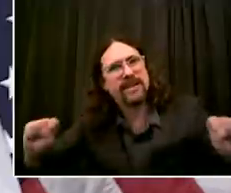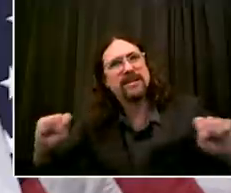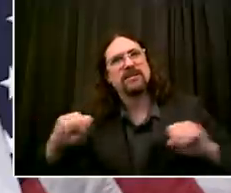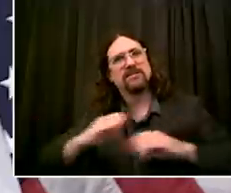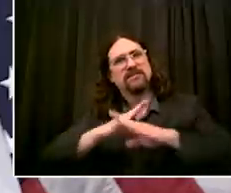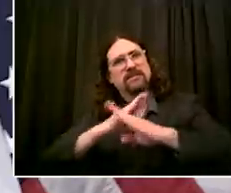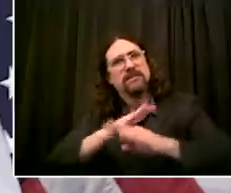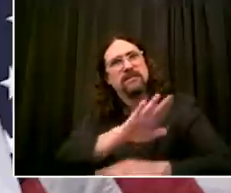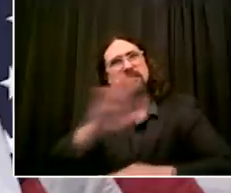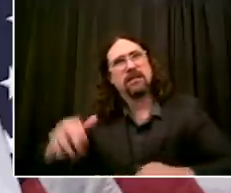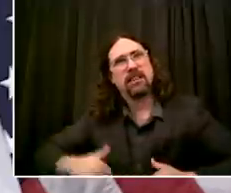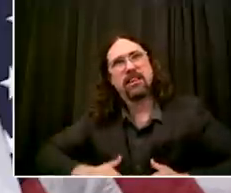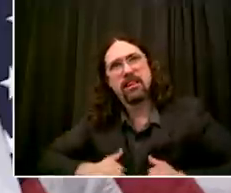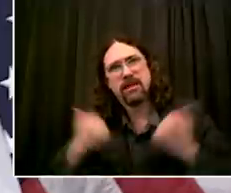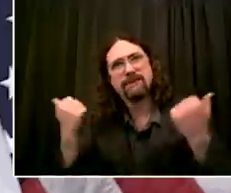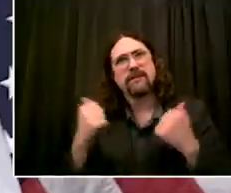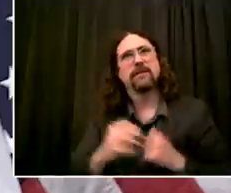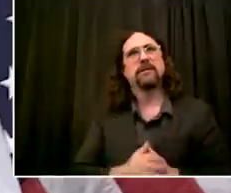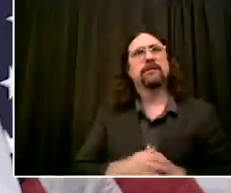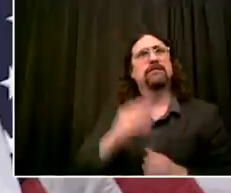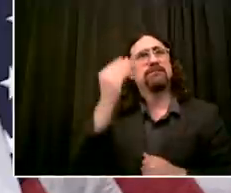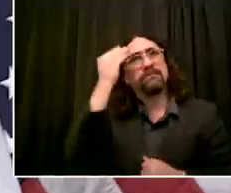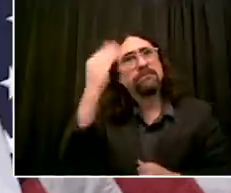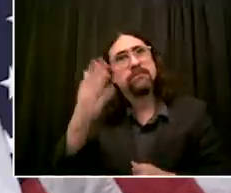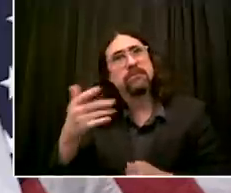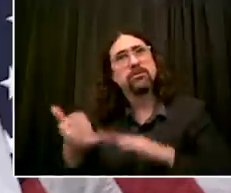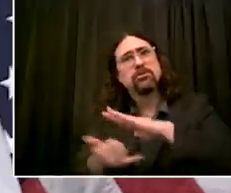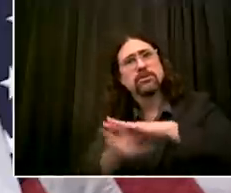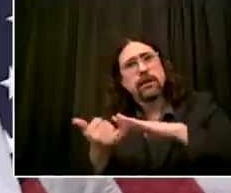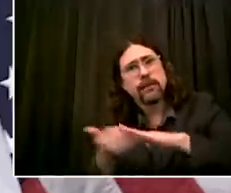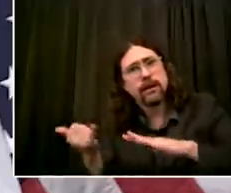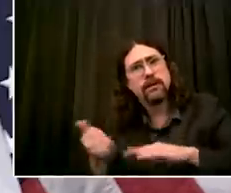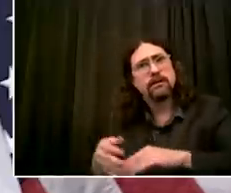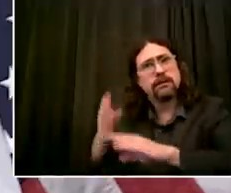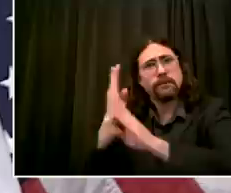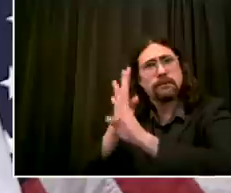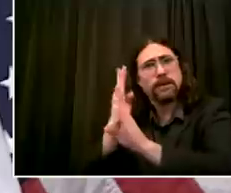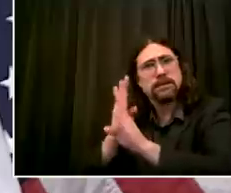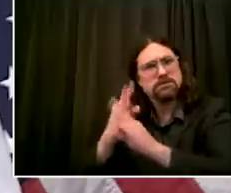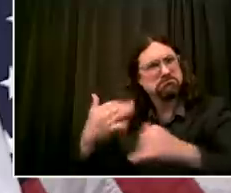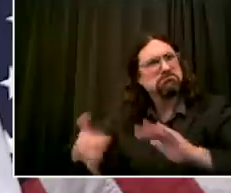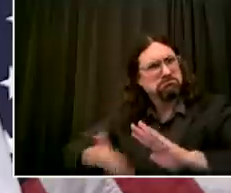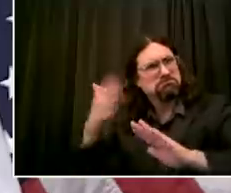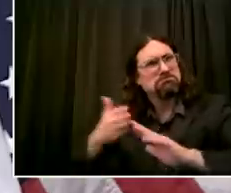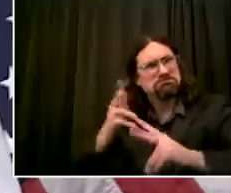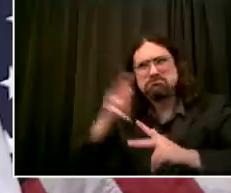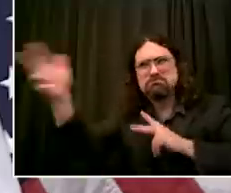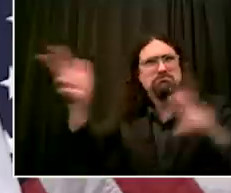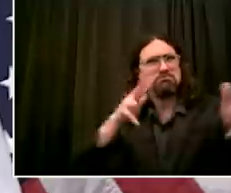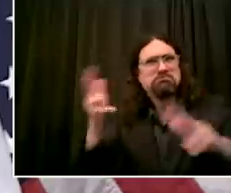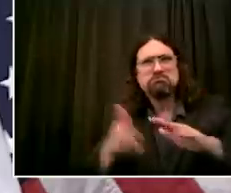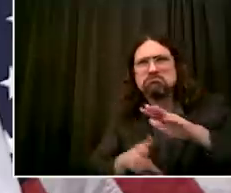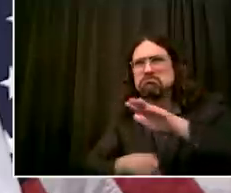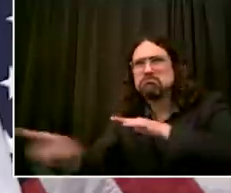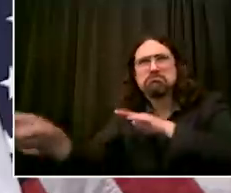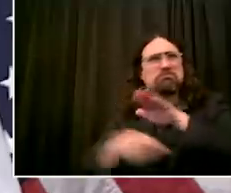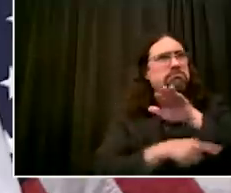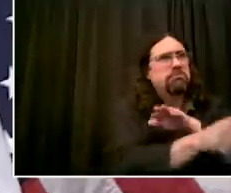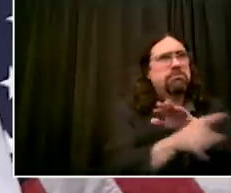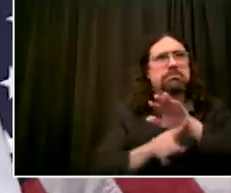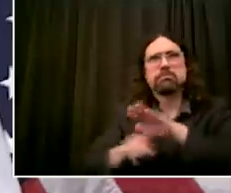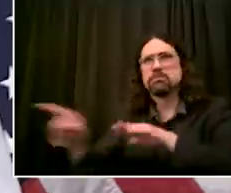city. I want there to be a day where people rarely use an automobile in this city. But for now, in this